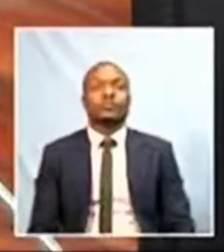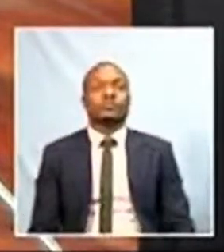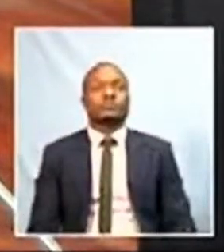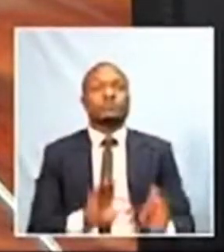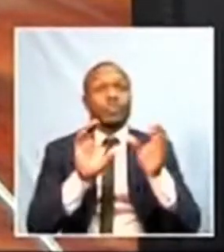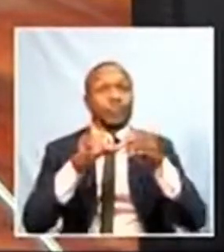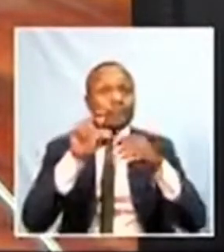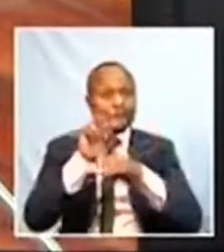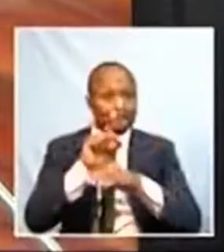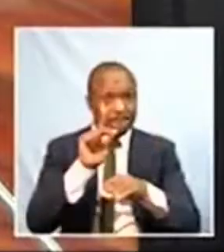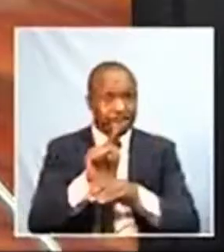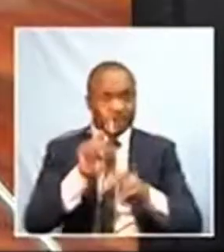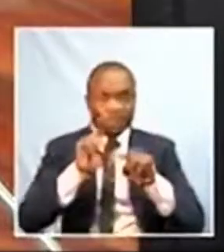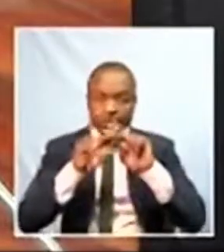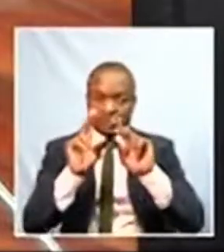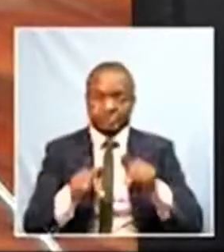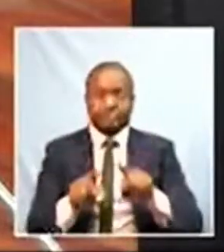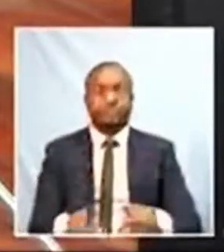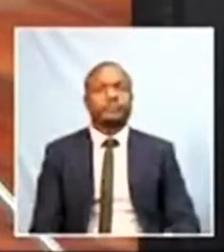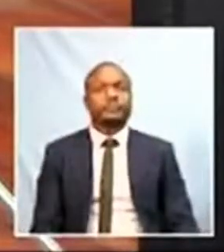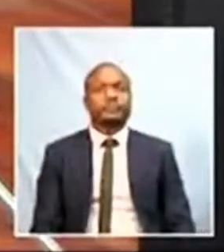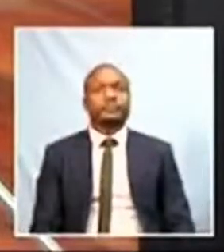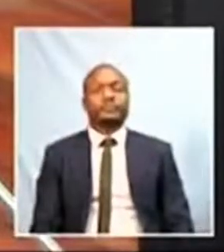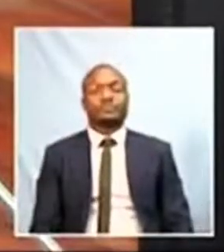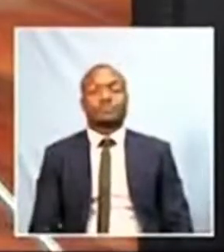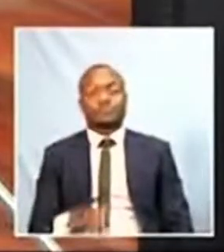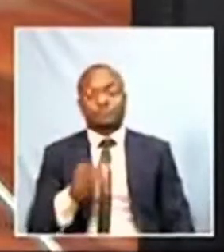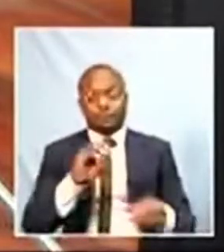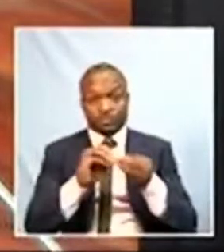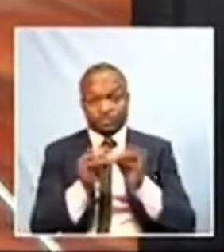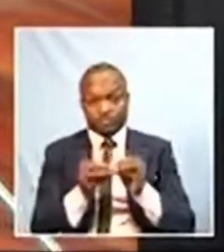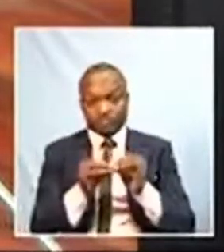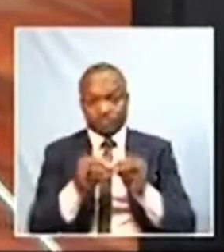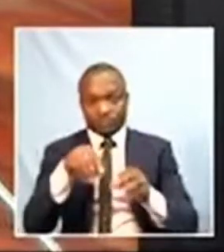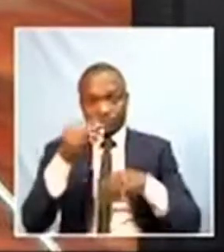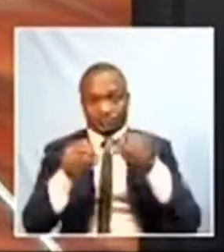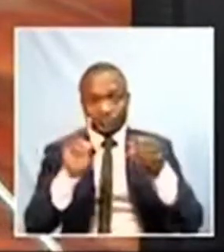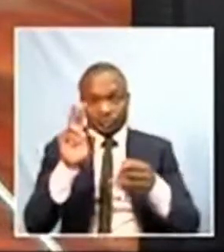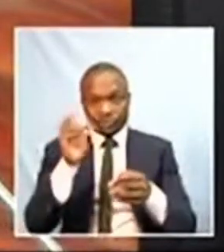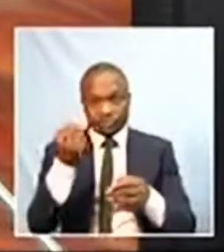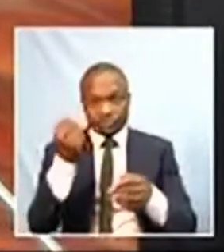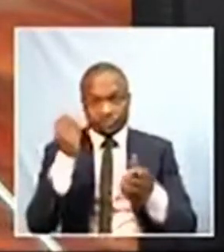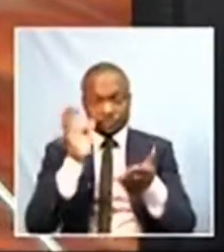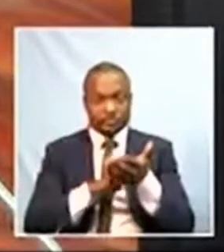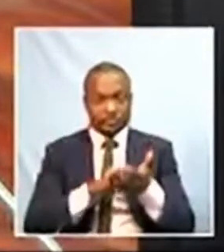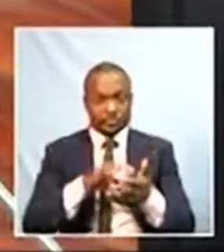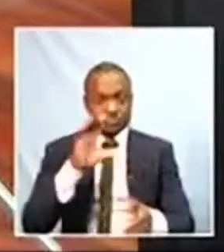Community projects, Chair, the amount spent was